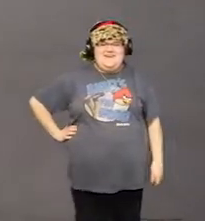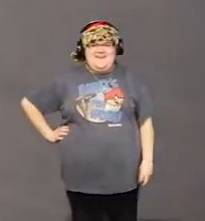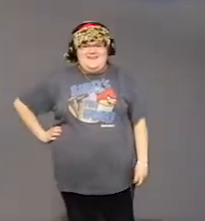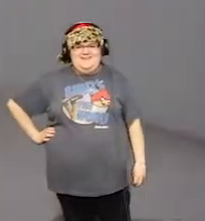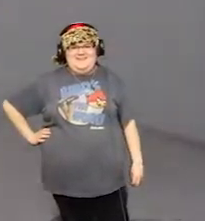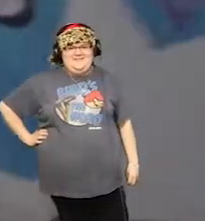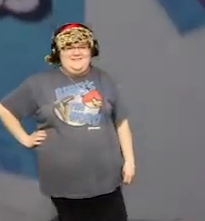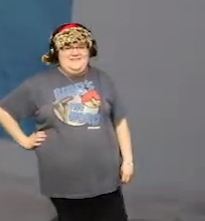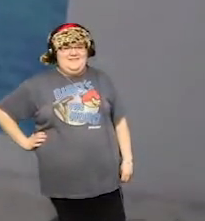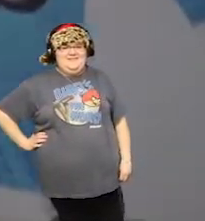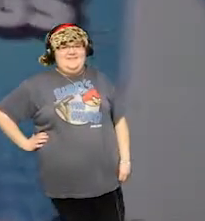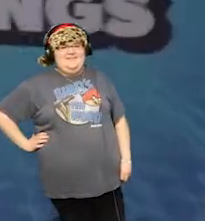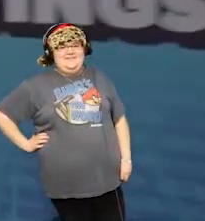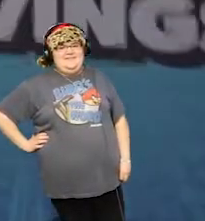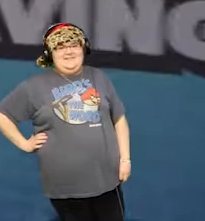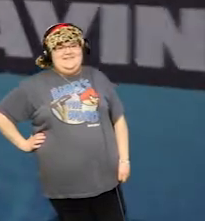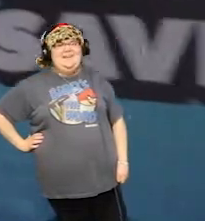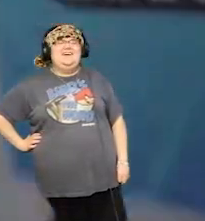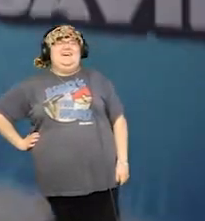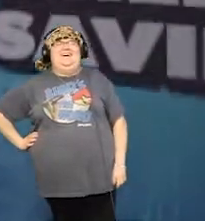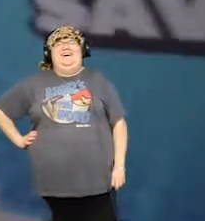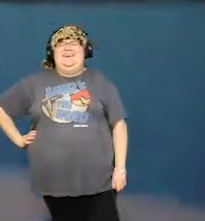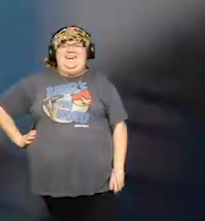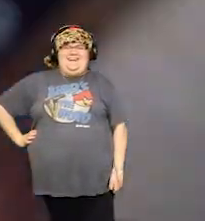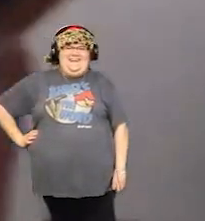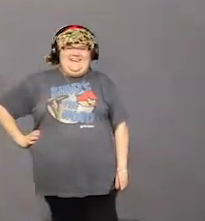think he copied my technique. Do you see how he's biting his lip?